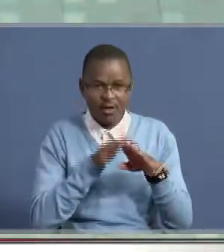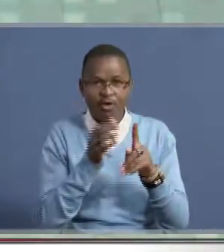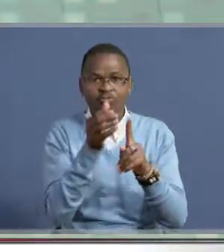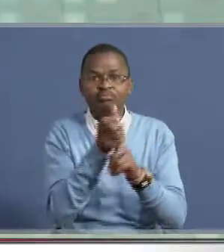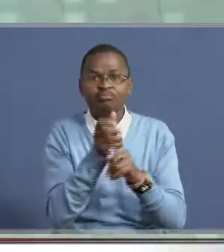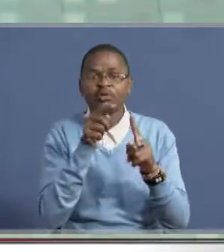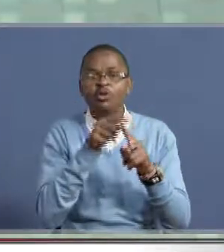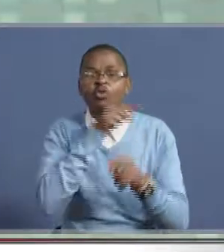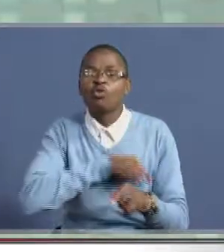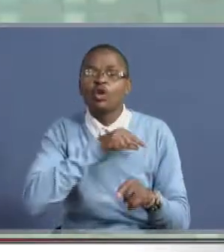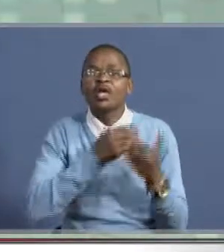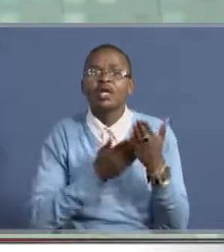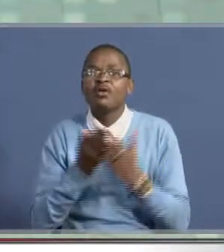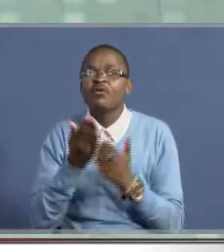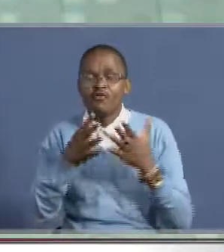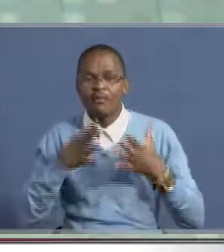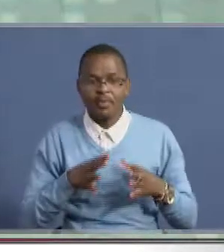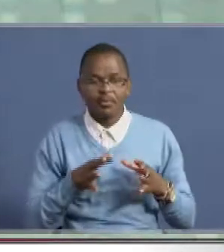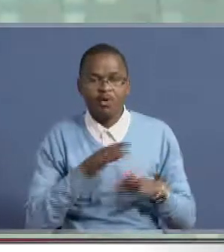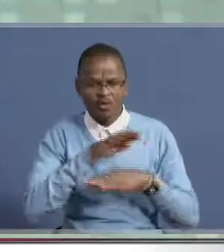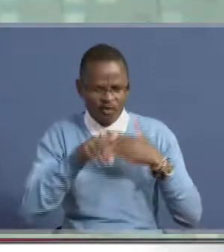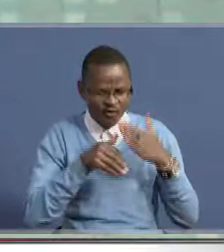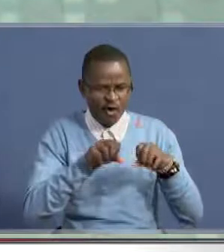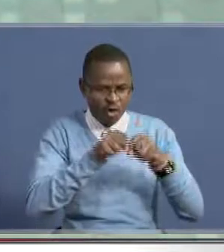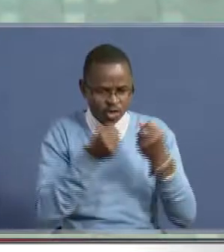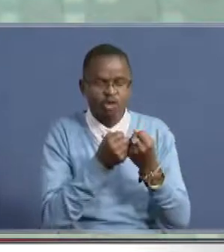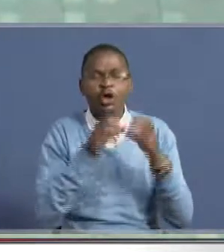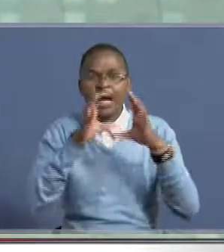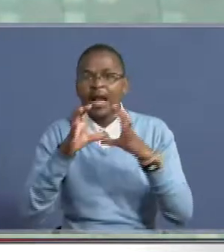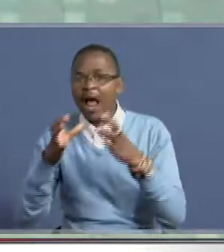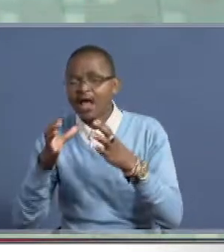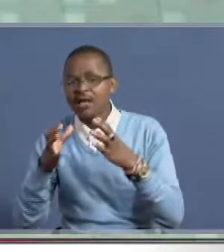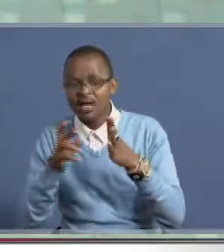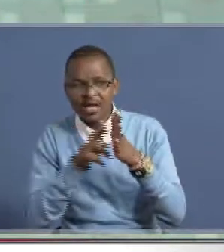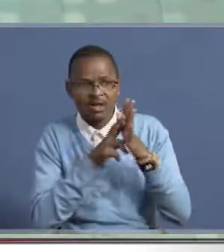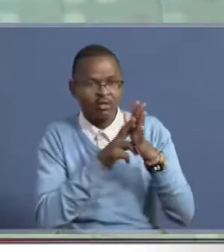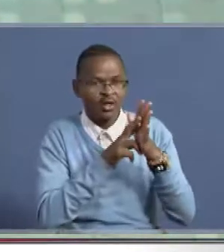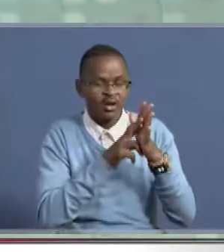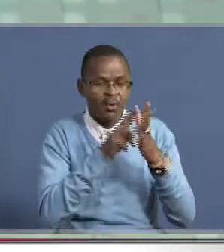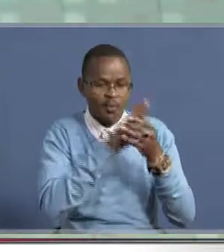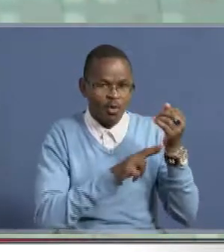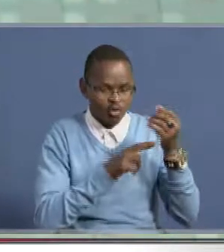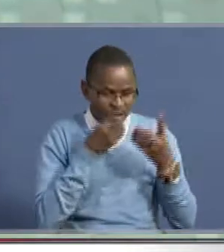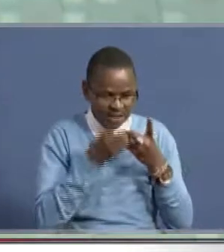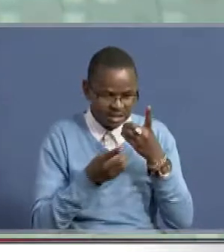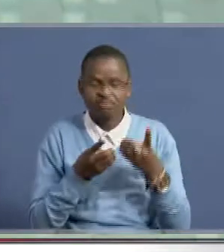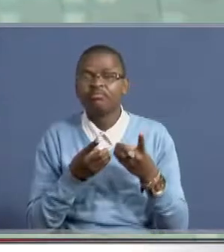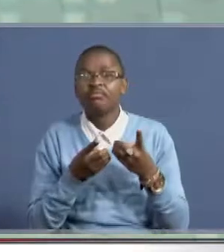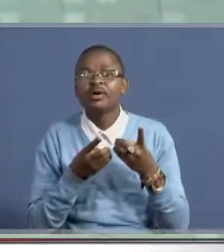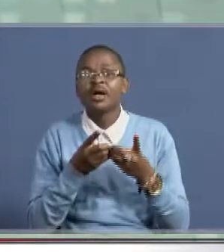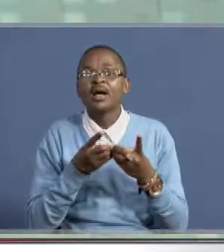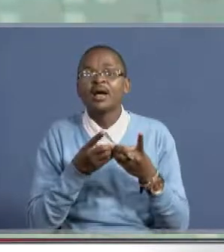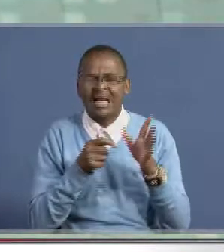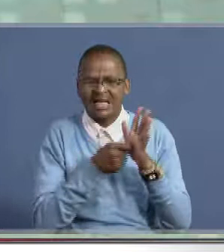access to quality services for citizens of all social classes. This requires bold discussions around the key